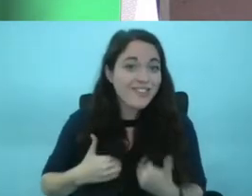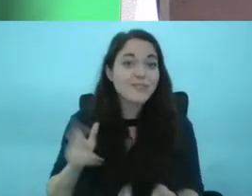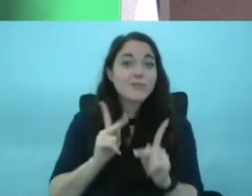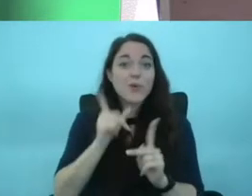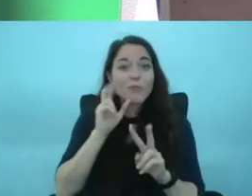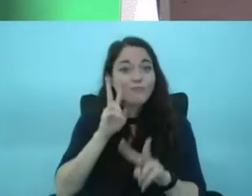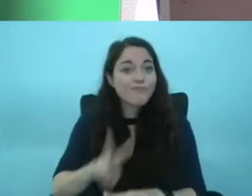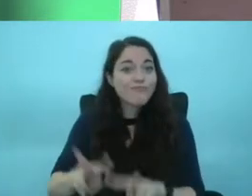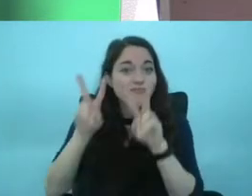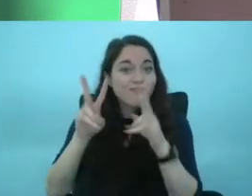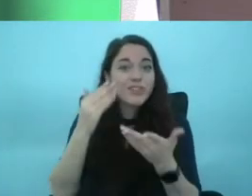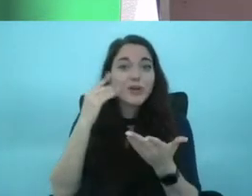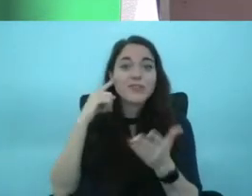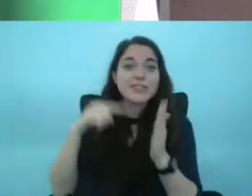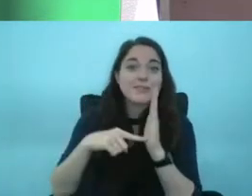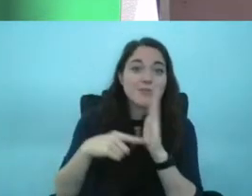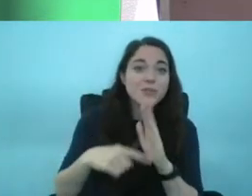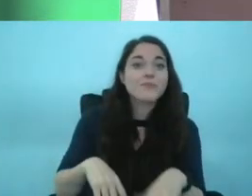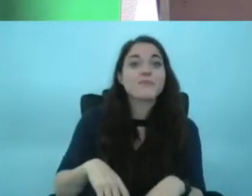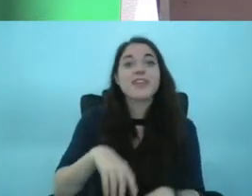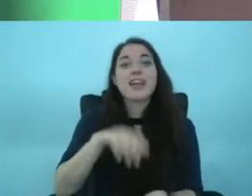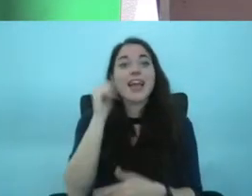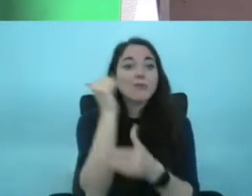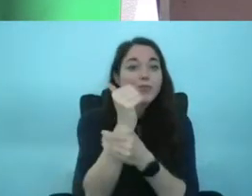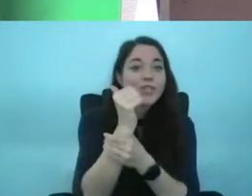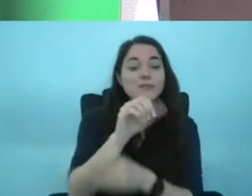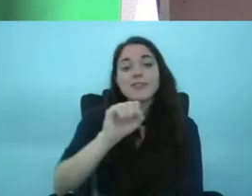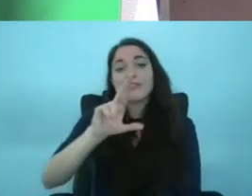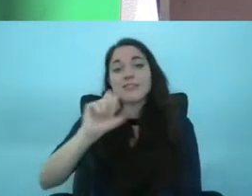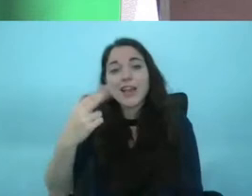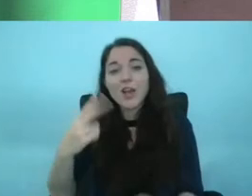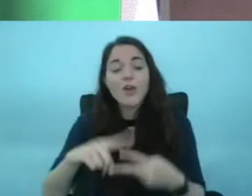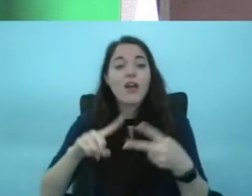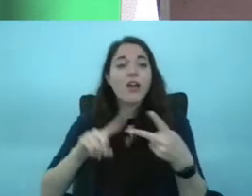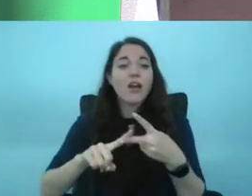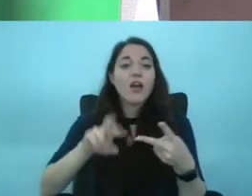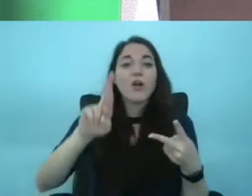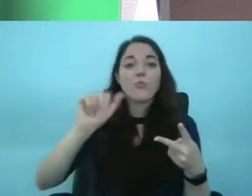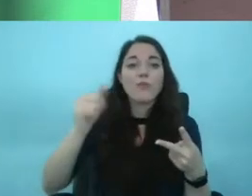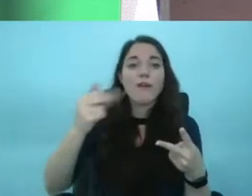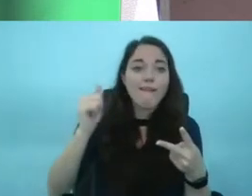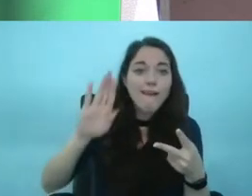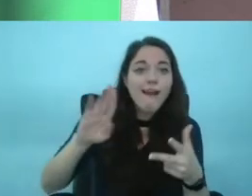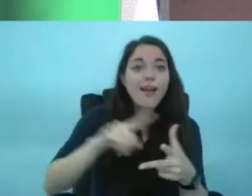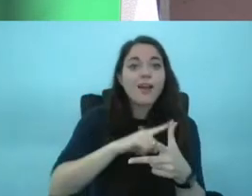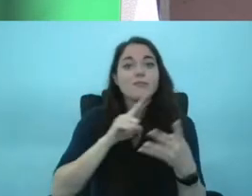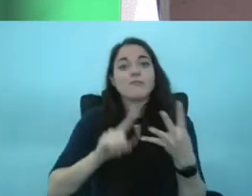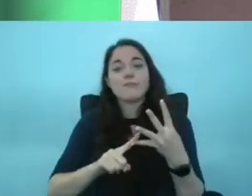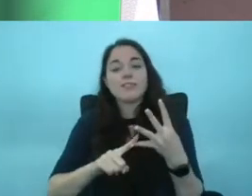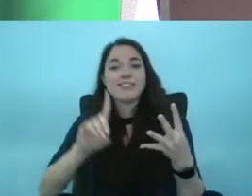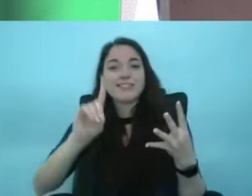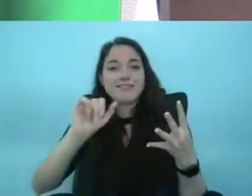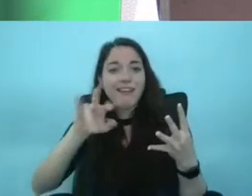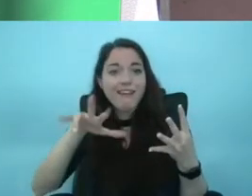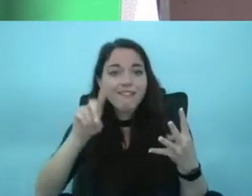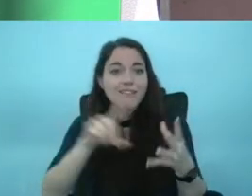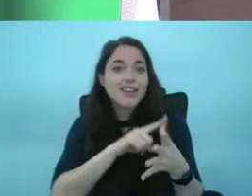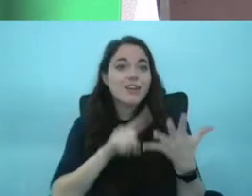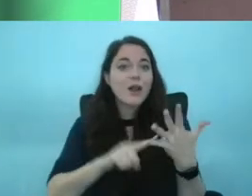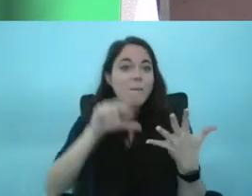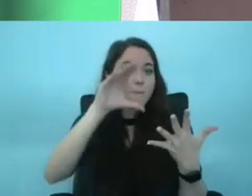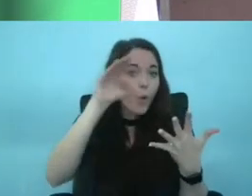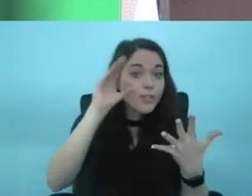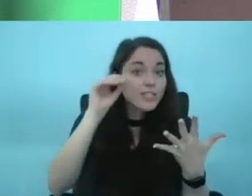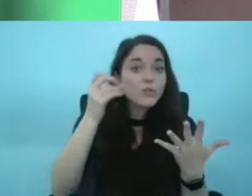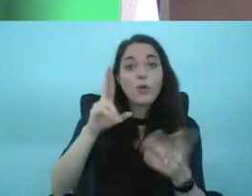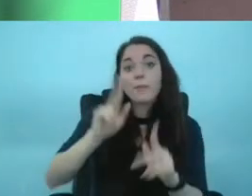figures like Abraham and Sarah, Rahab, David, and Moses. Or people in